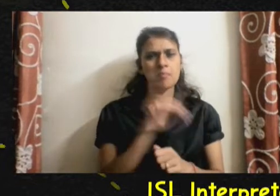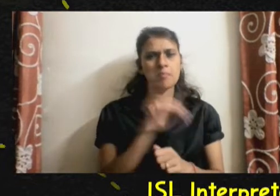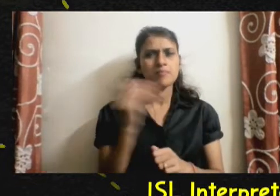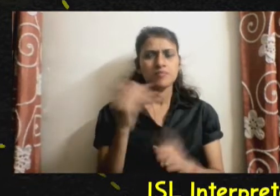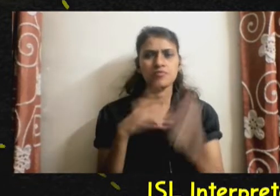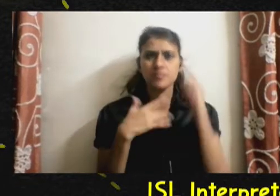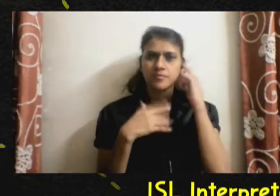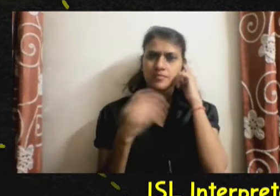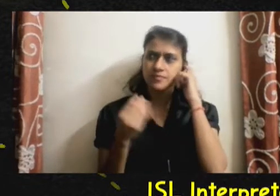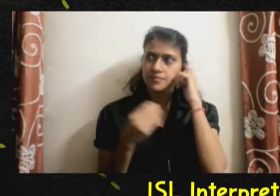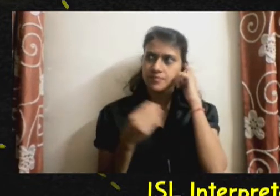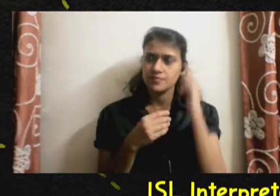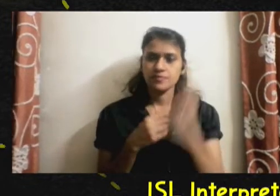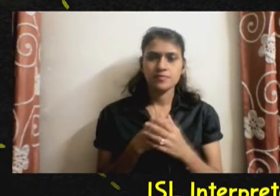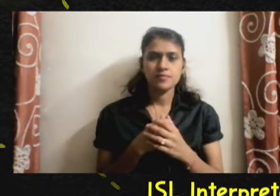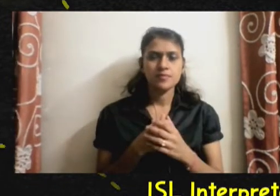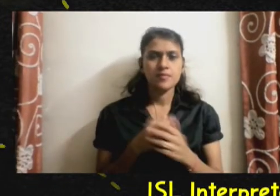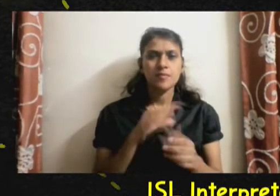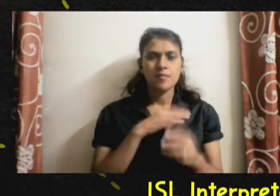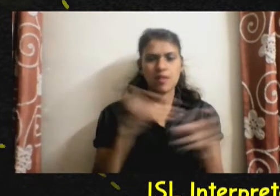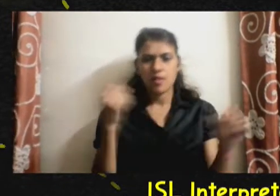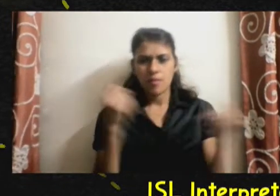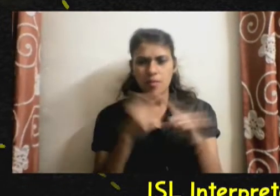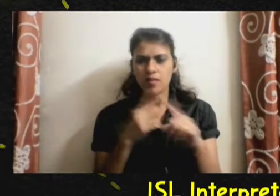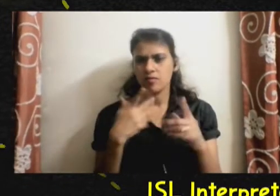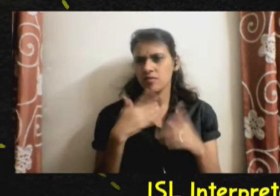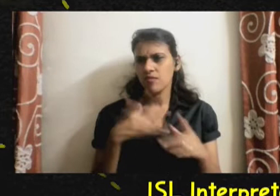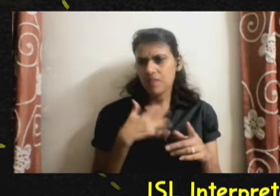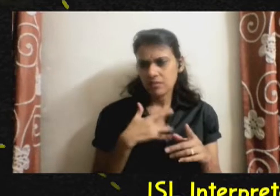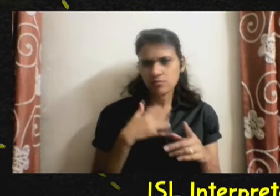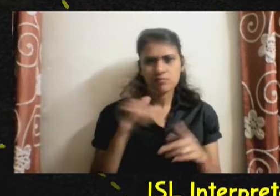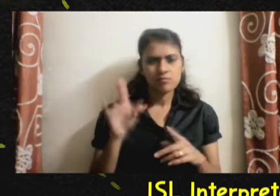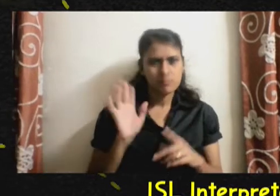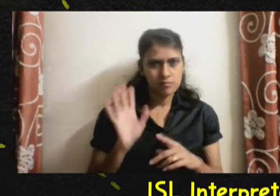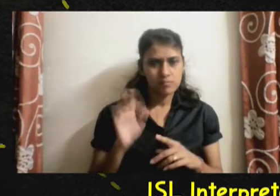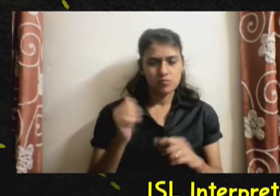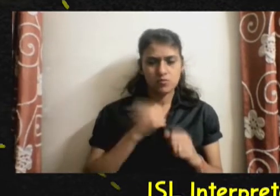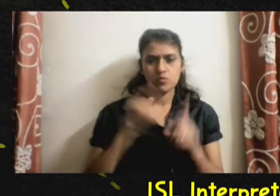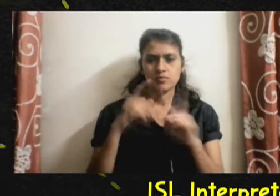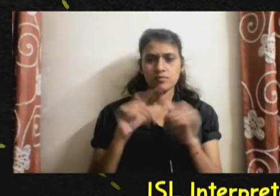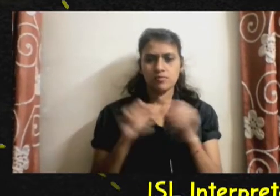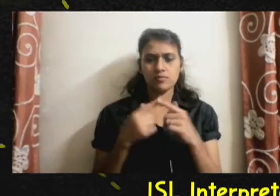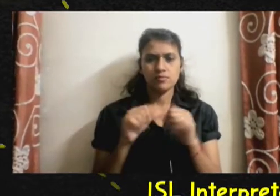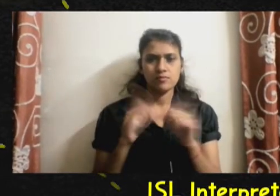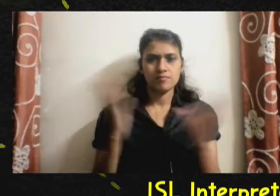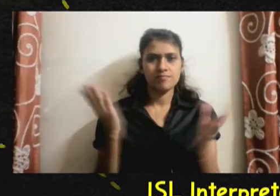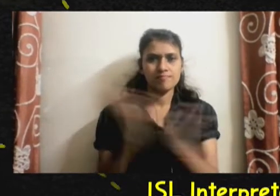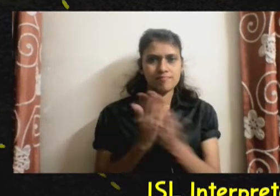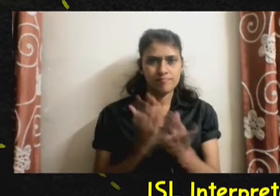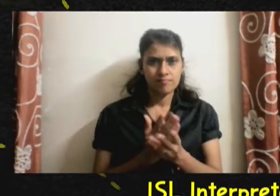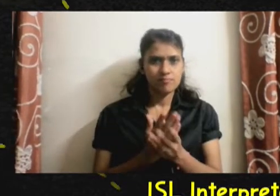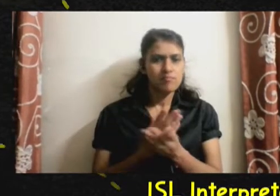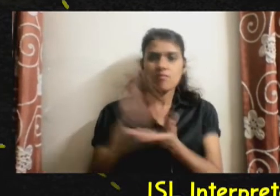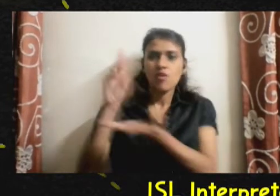the medical field because of that, right? We know that even though our data is not recorded